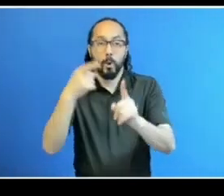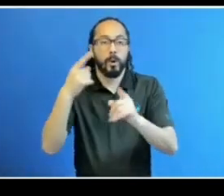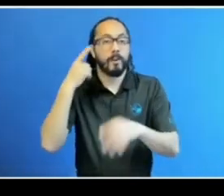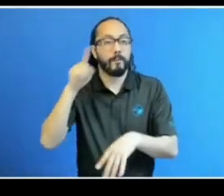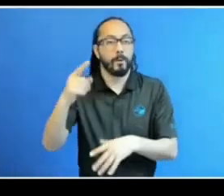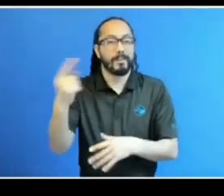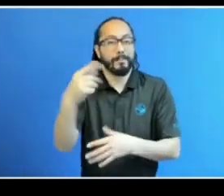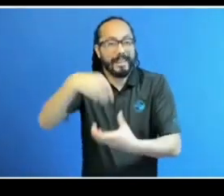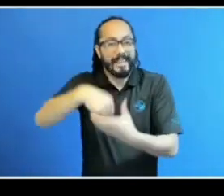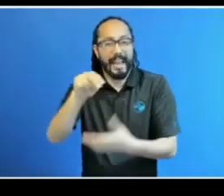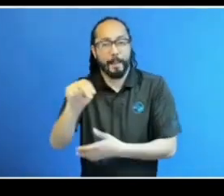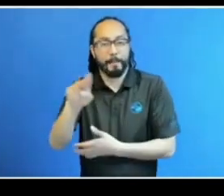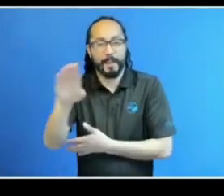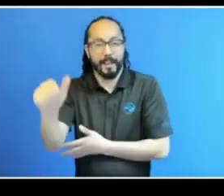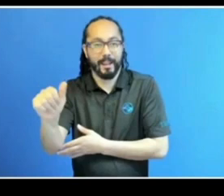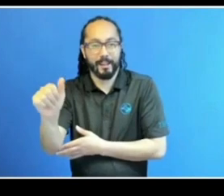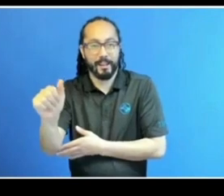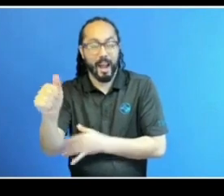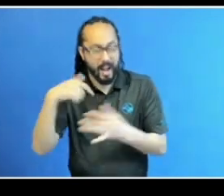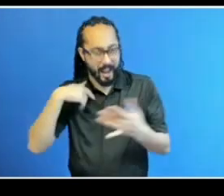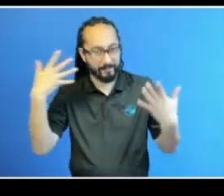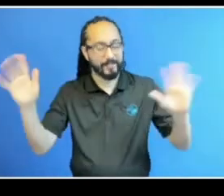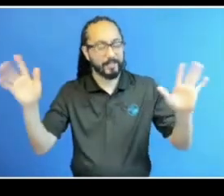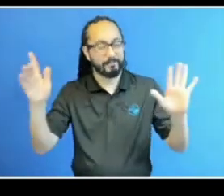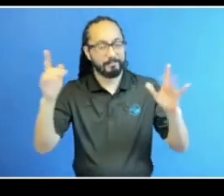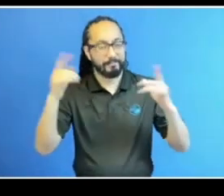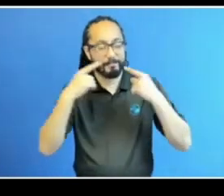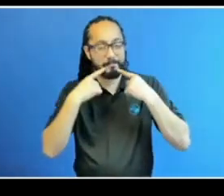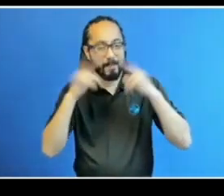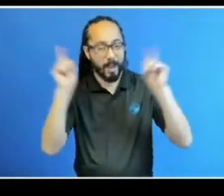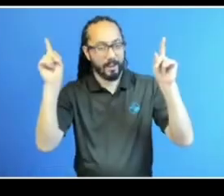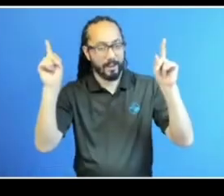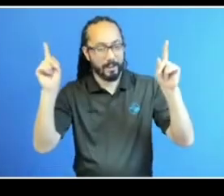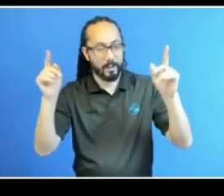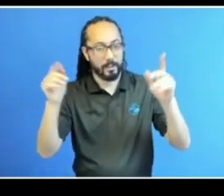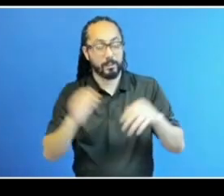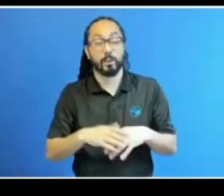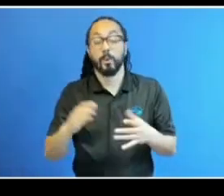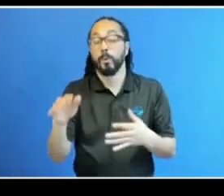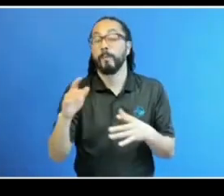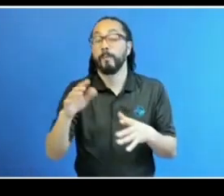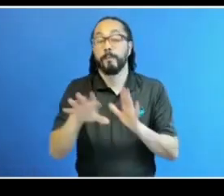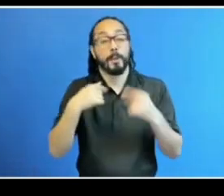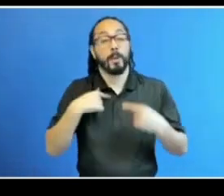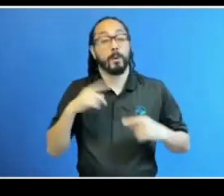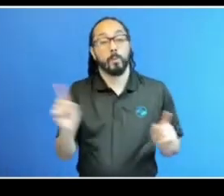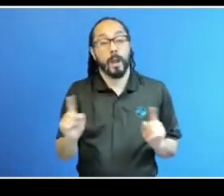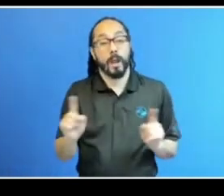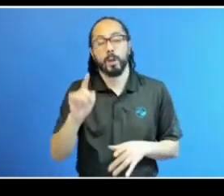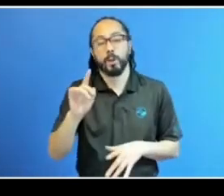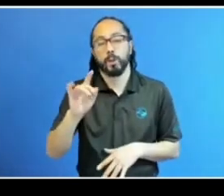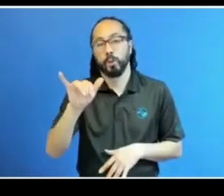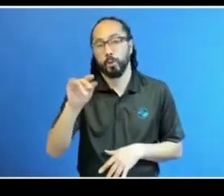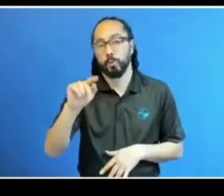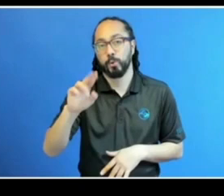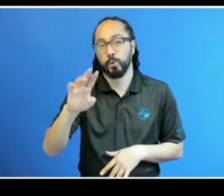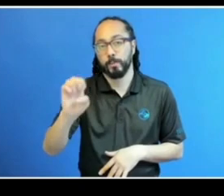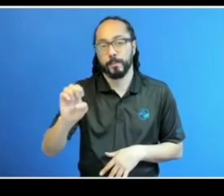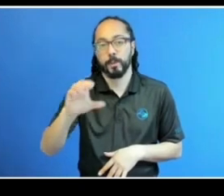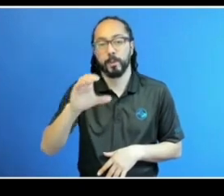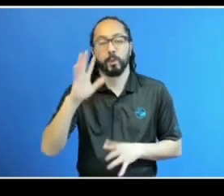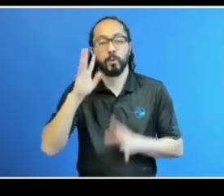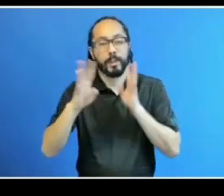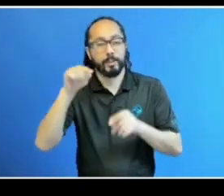did that, right? So just small things like that. You could find me on YouTube, Creations by Kemi. You could find me on